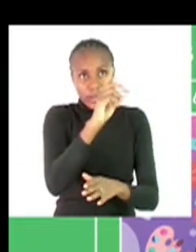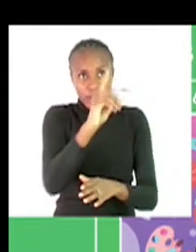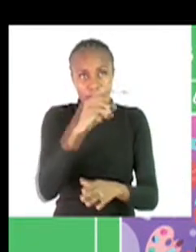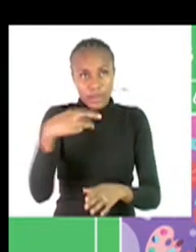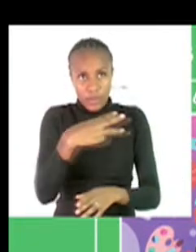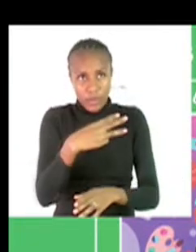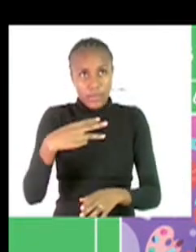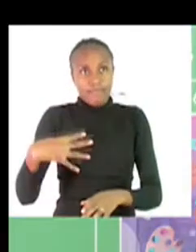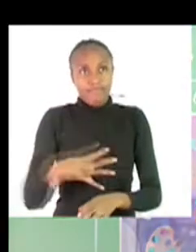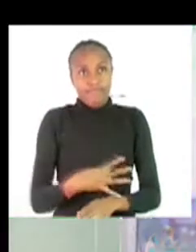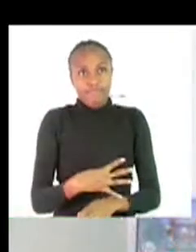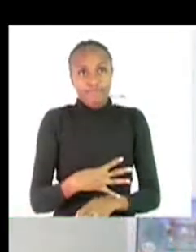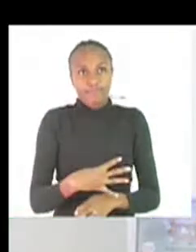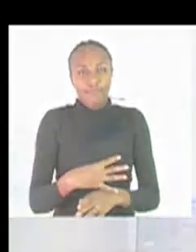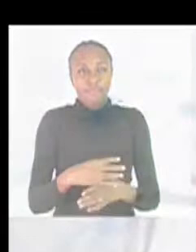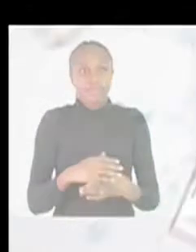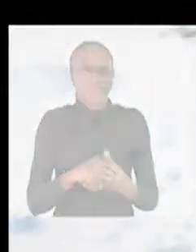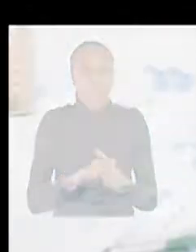and AIDS.